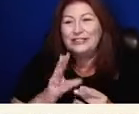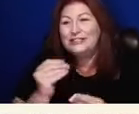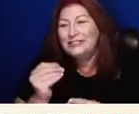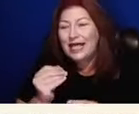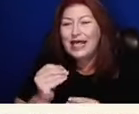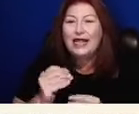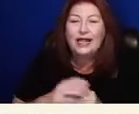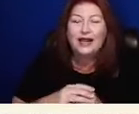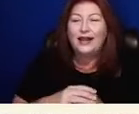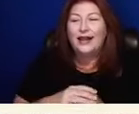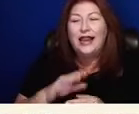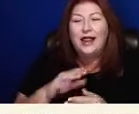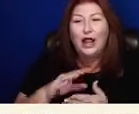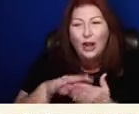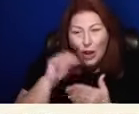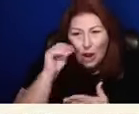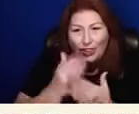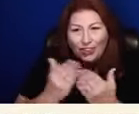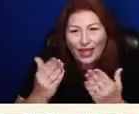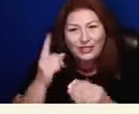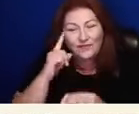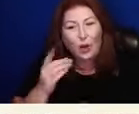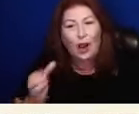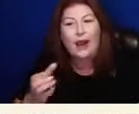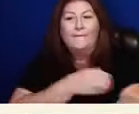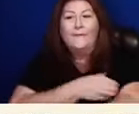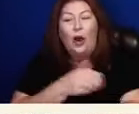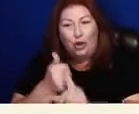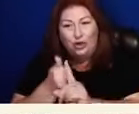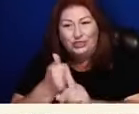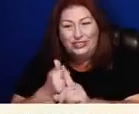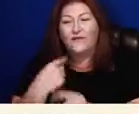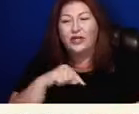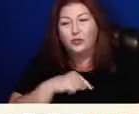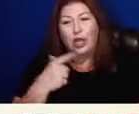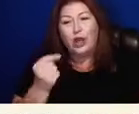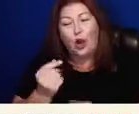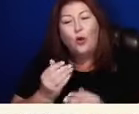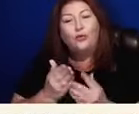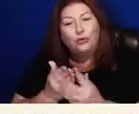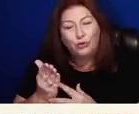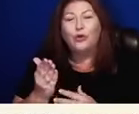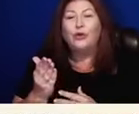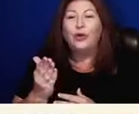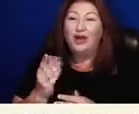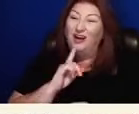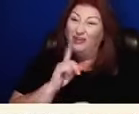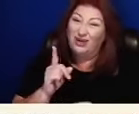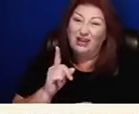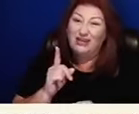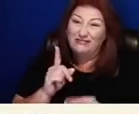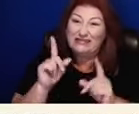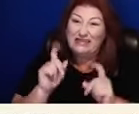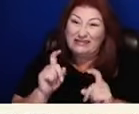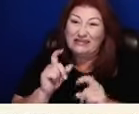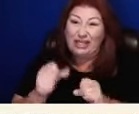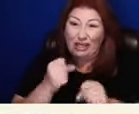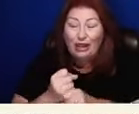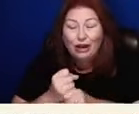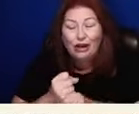lessons for empowering yourself as we move forward through the rest of a really trying year. I